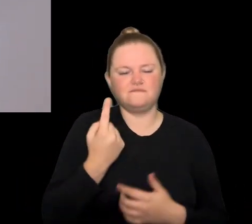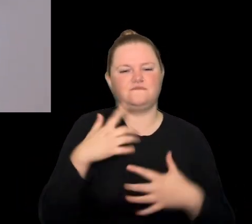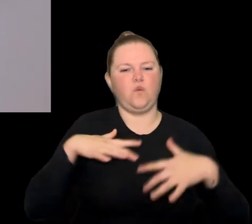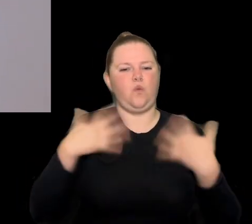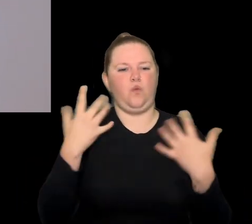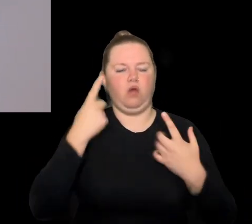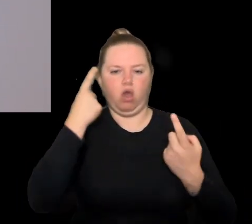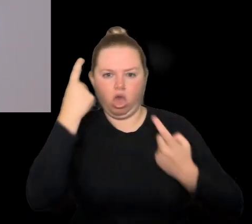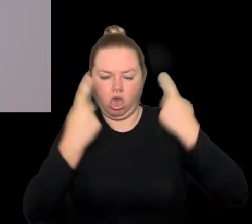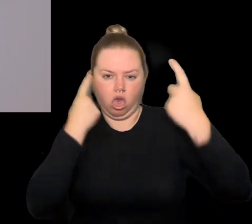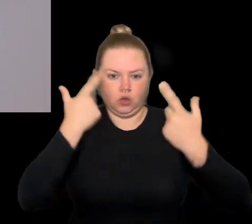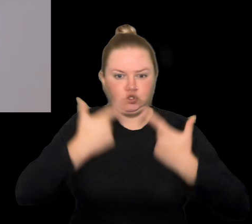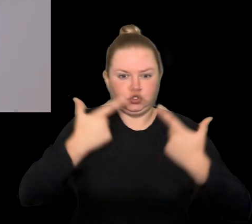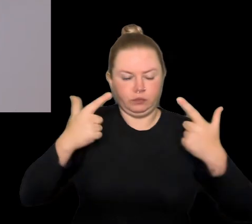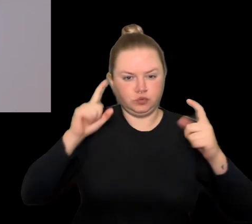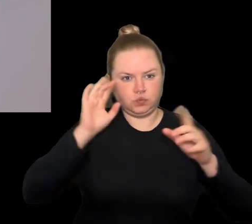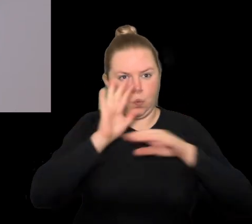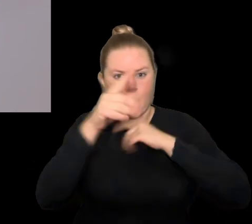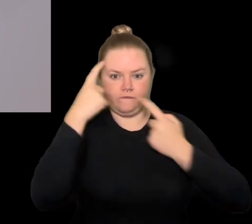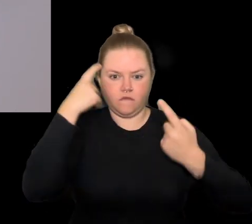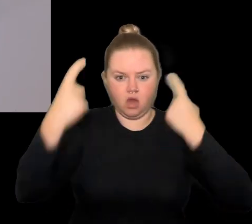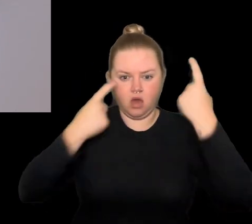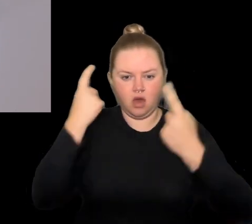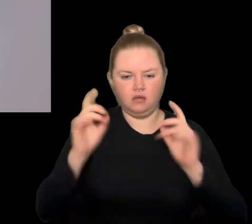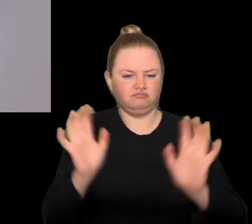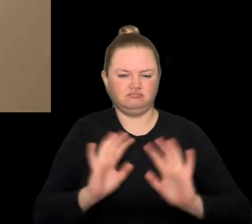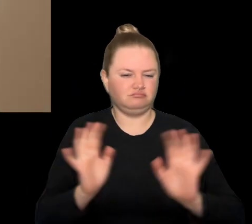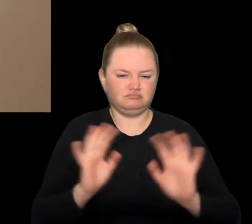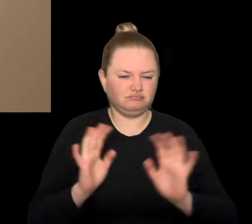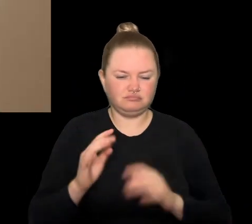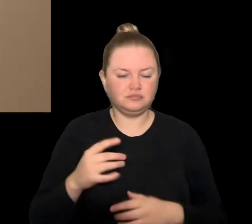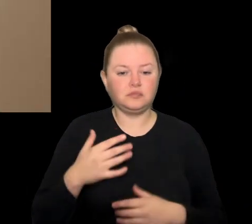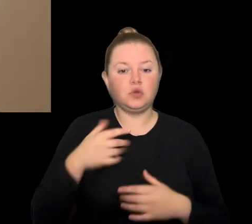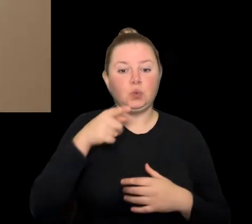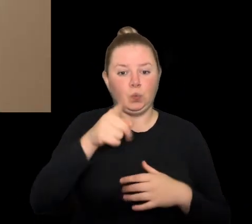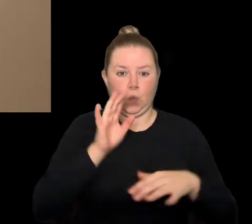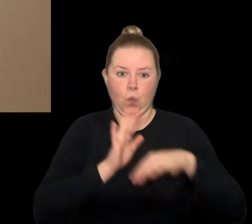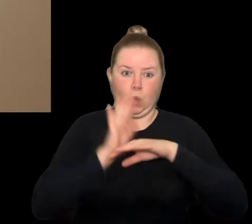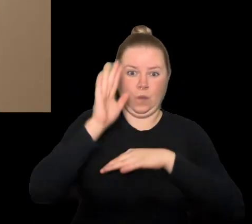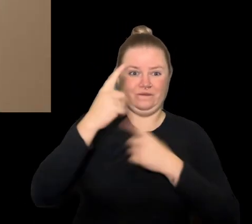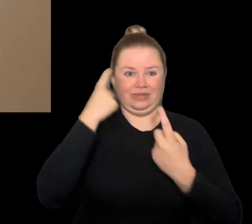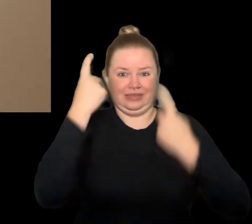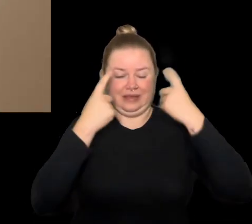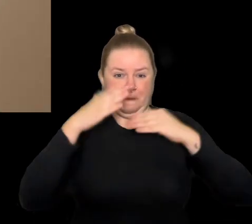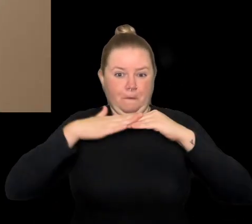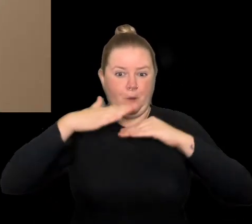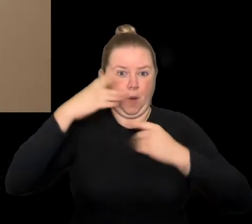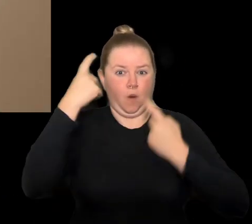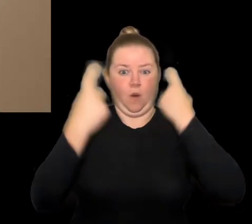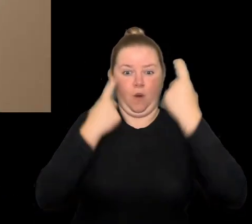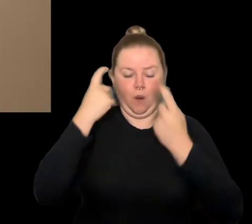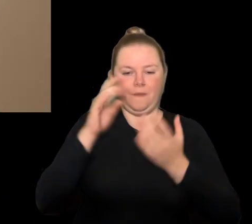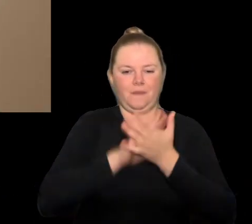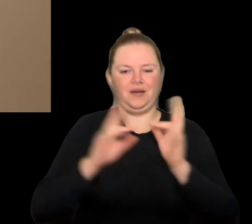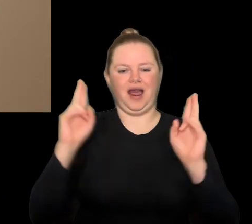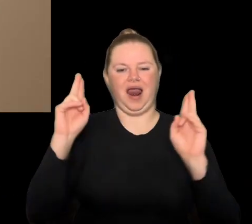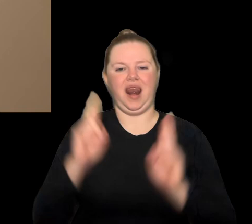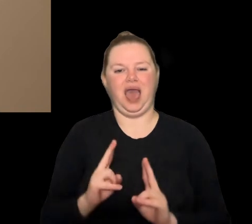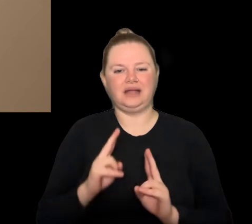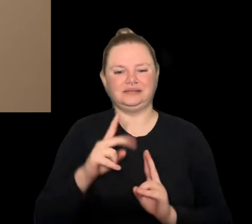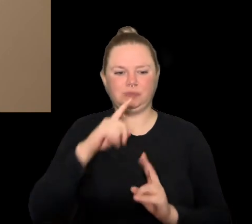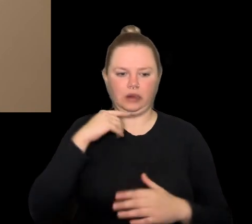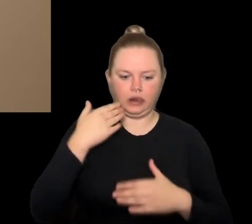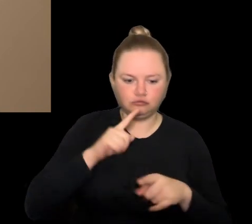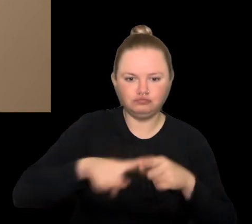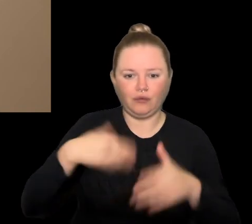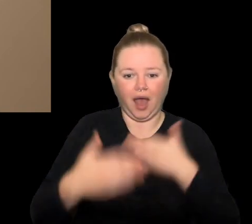or don't overthink it. The more you overthink, the less you'll try to draw, and